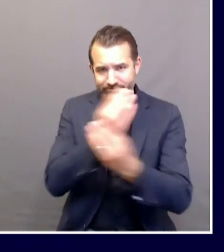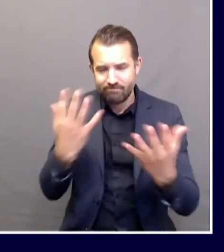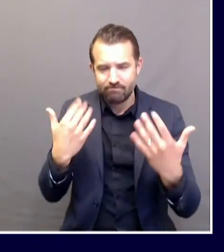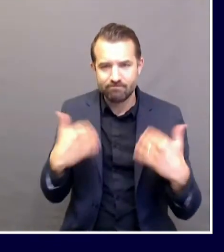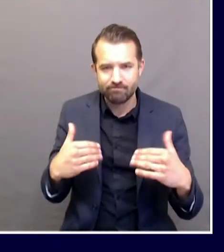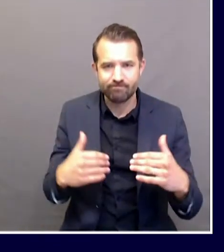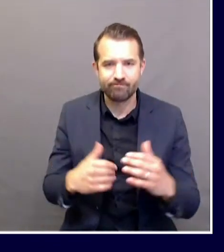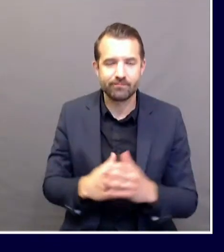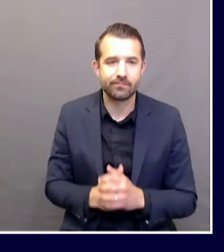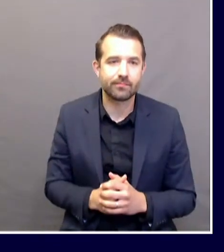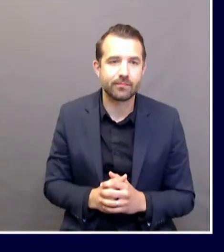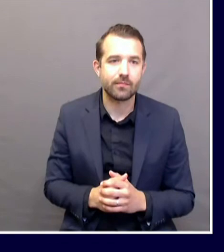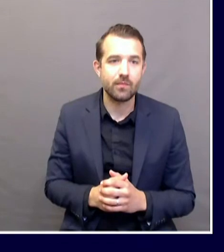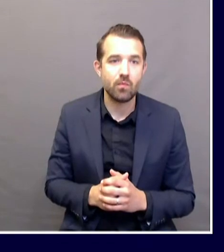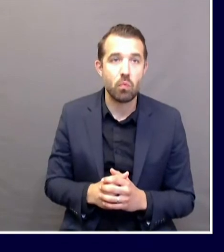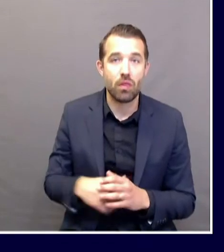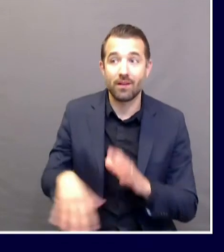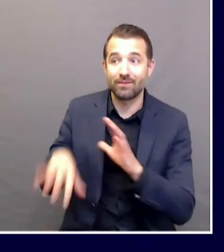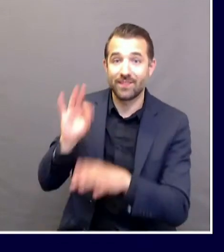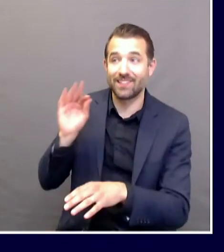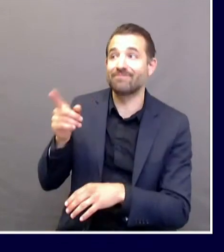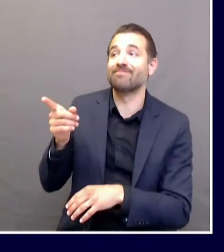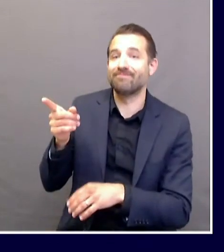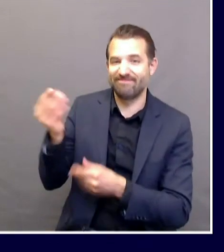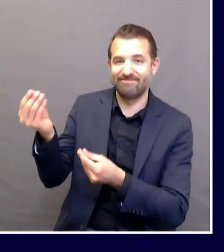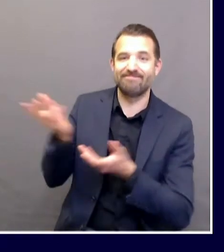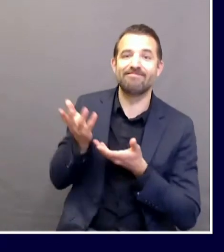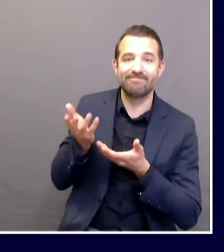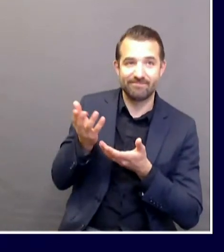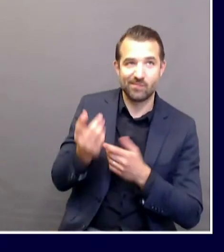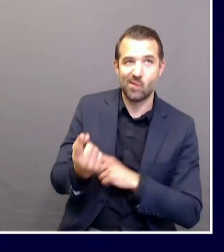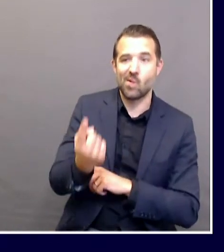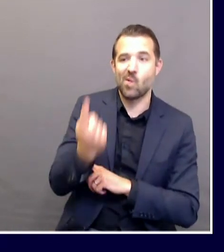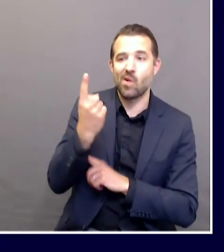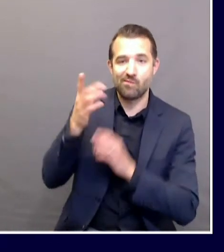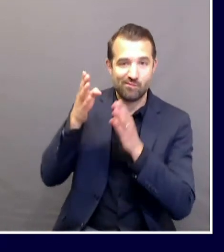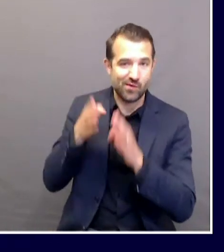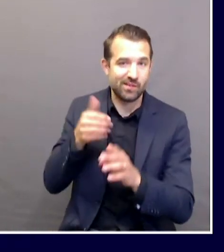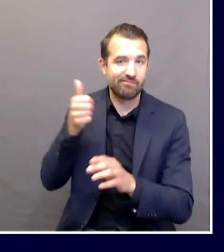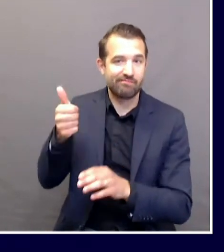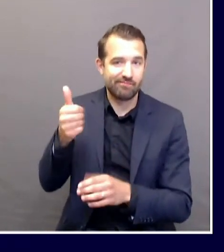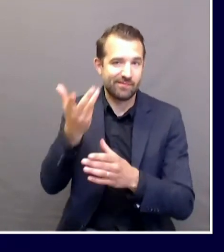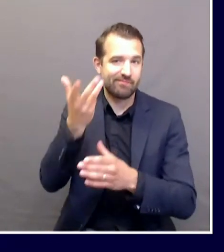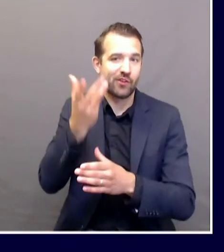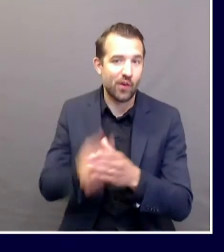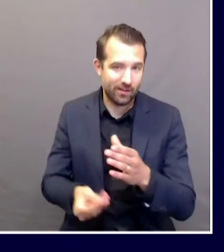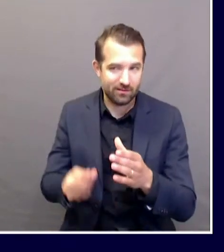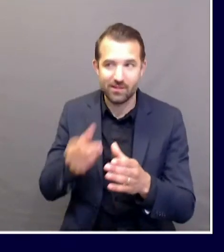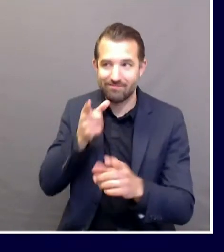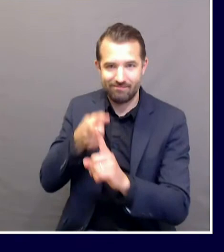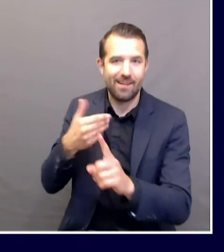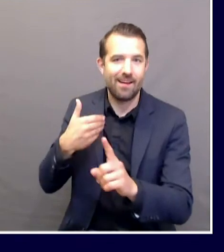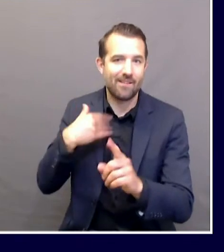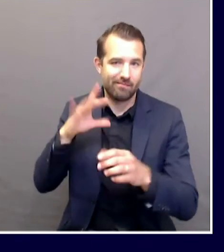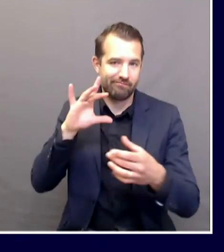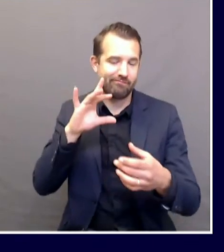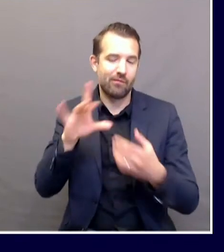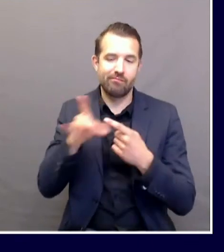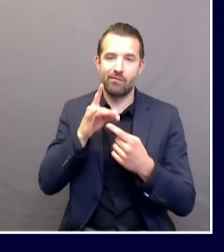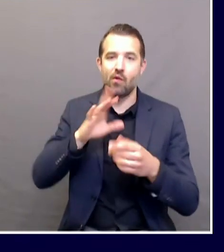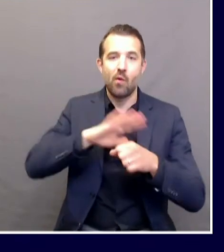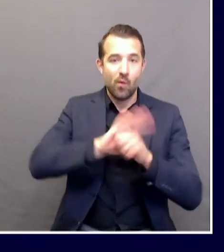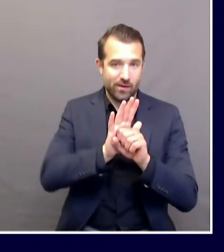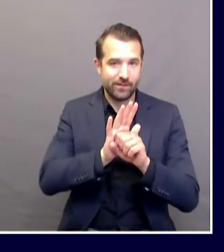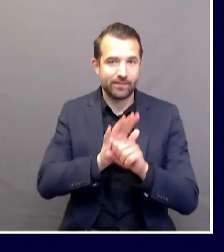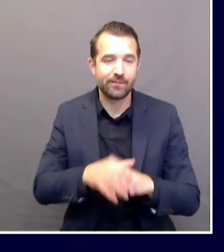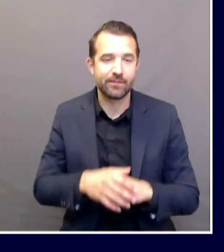CDC has received the report of the death of another individual associated with COVID-19. That